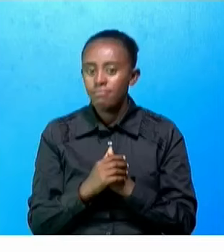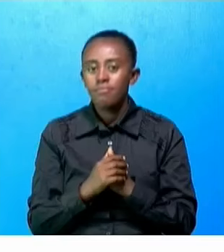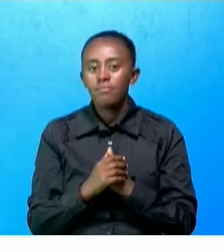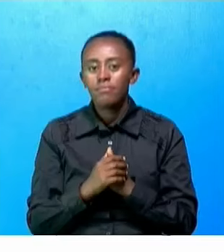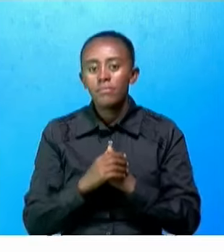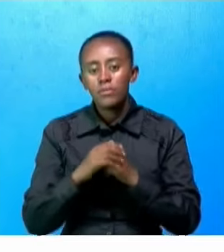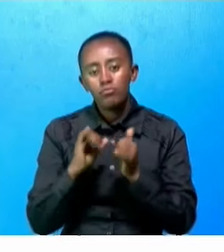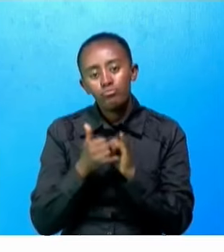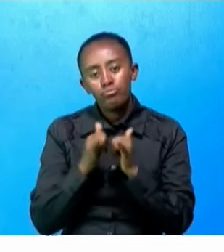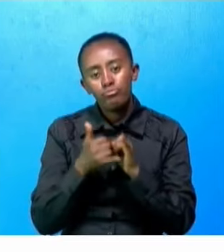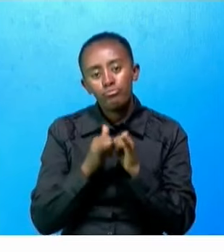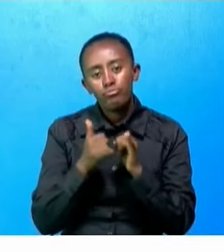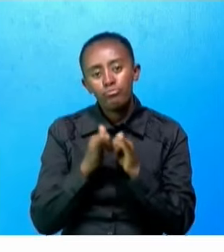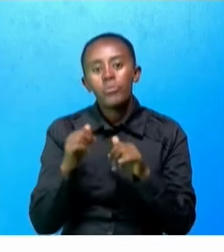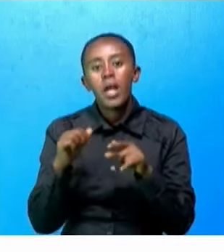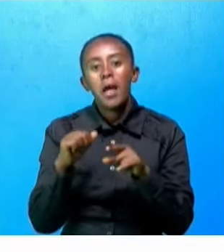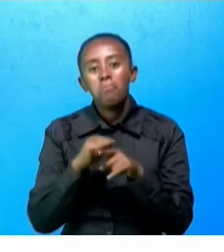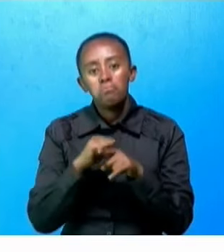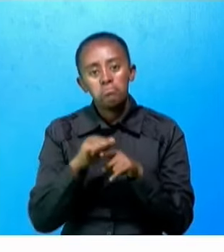exercise,